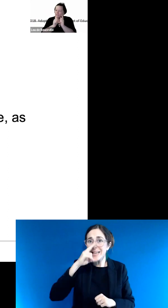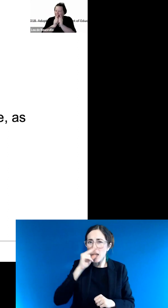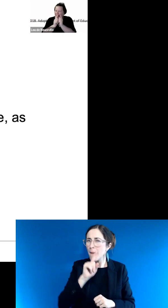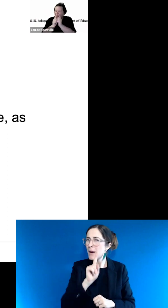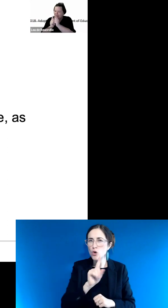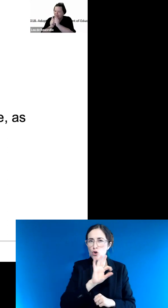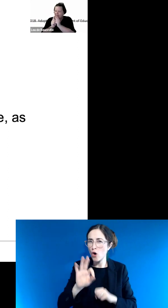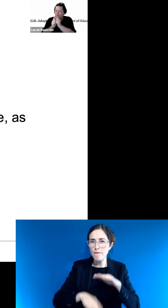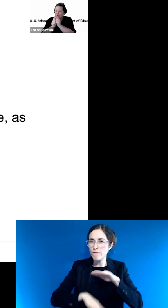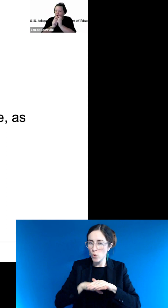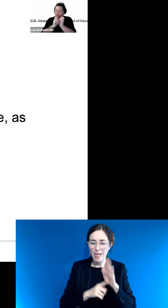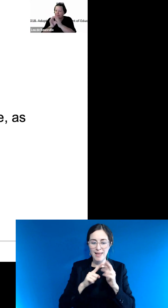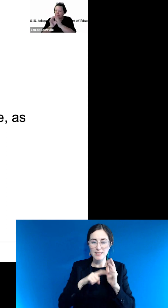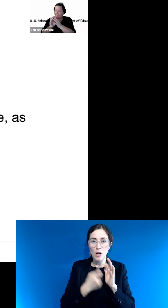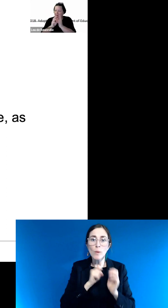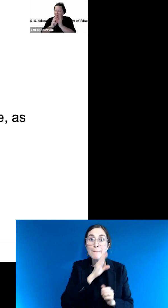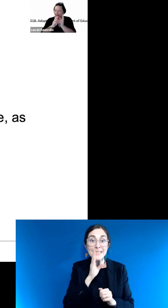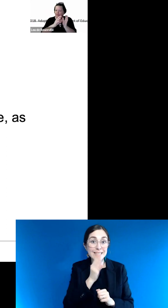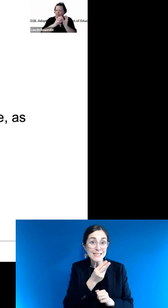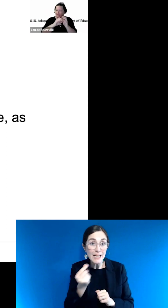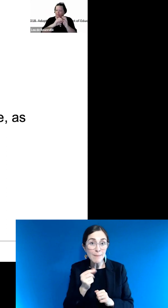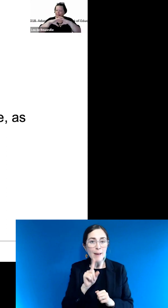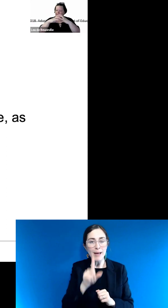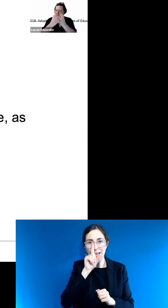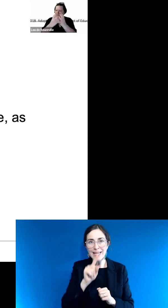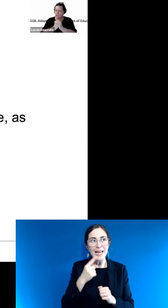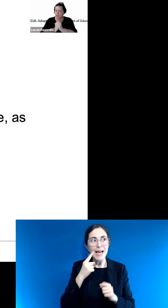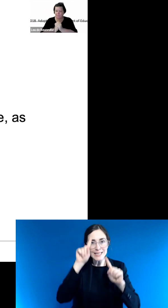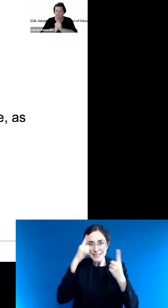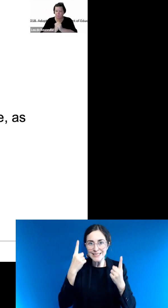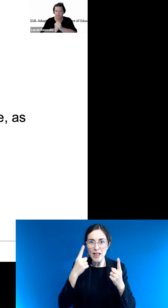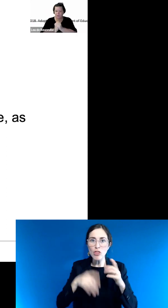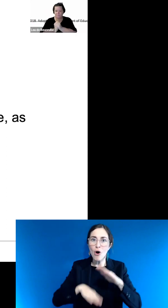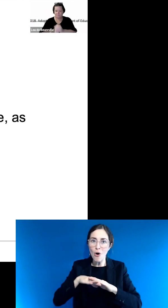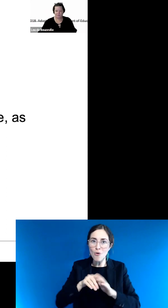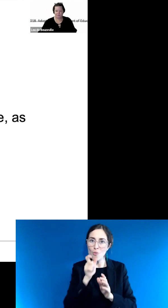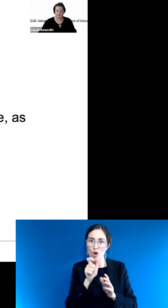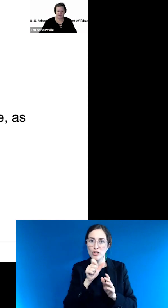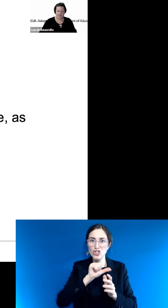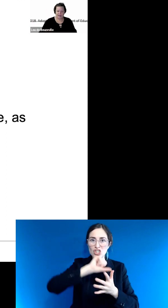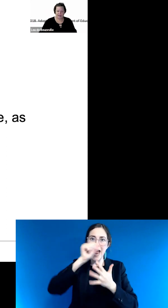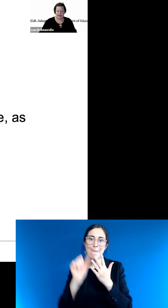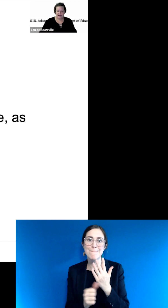not doing each letter. They'll often miss some, but they can see sort of the shape of the word.